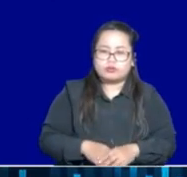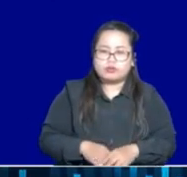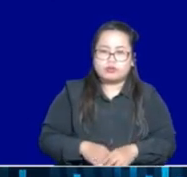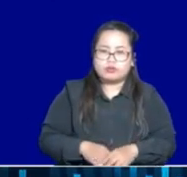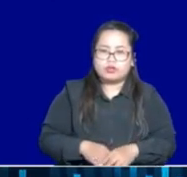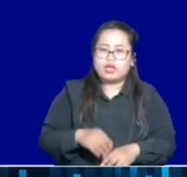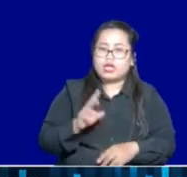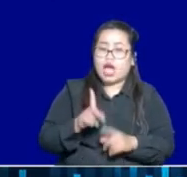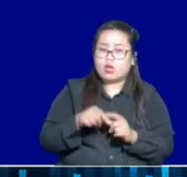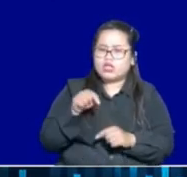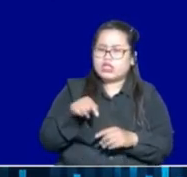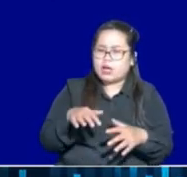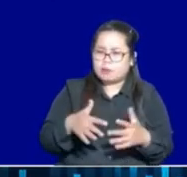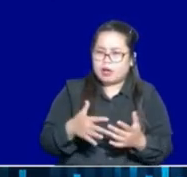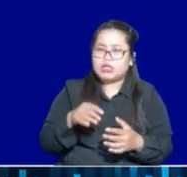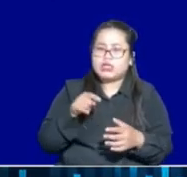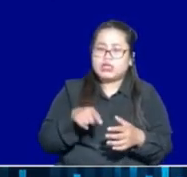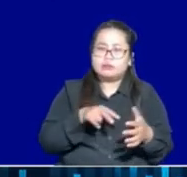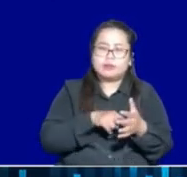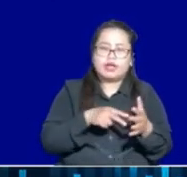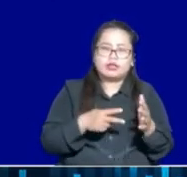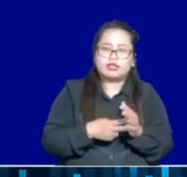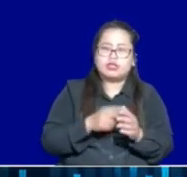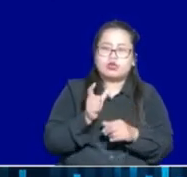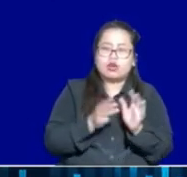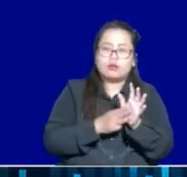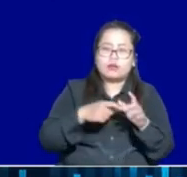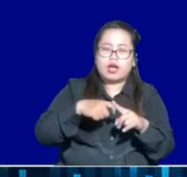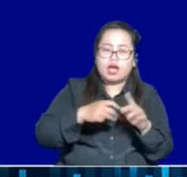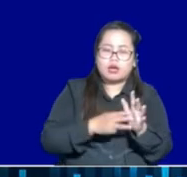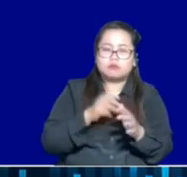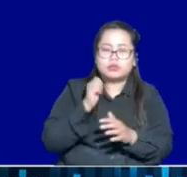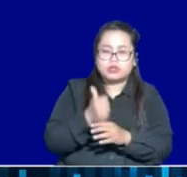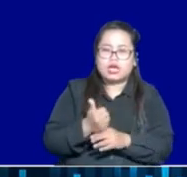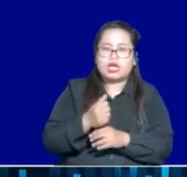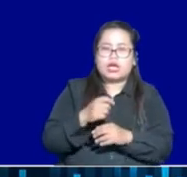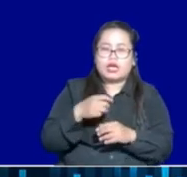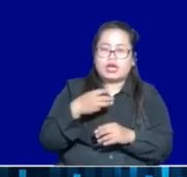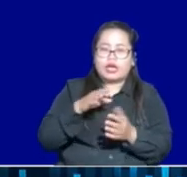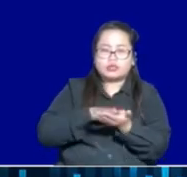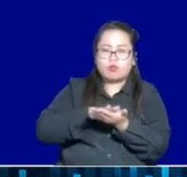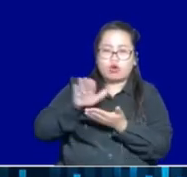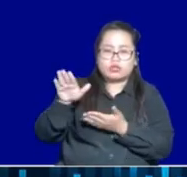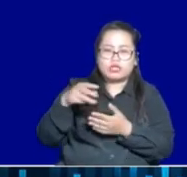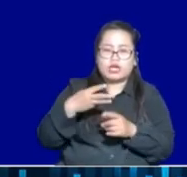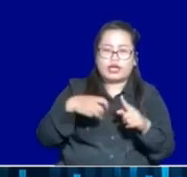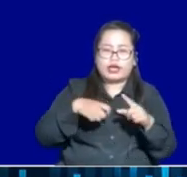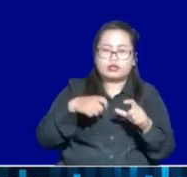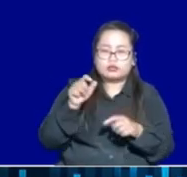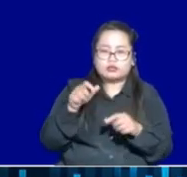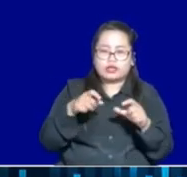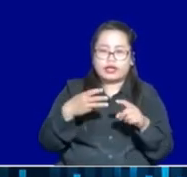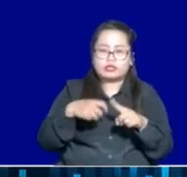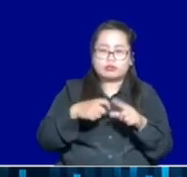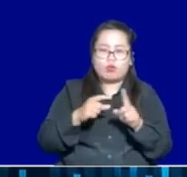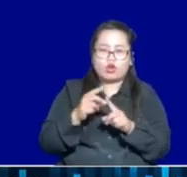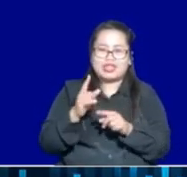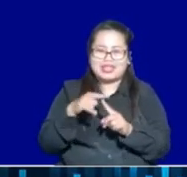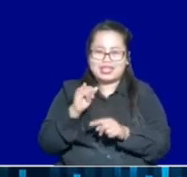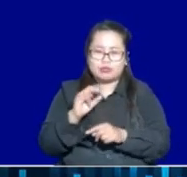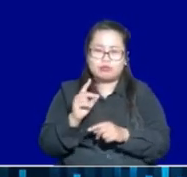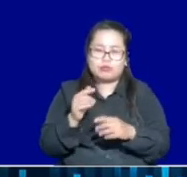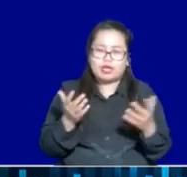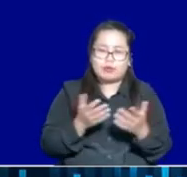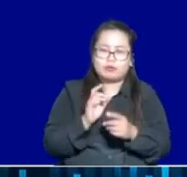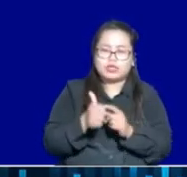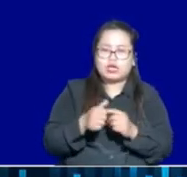become exporters by just digitizing their information networks and connecting to these other platforms. And this transforms